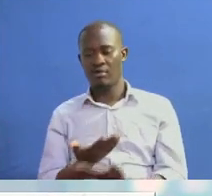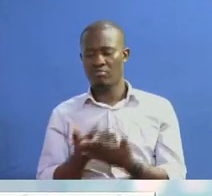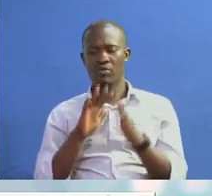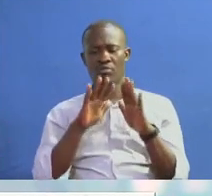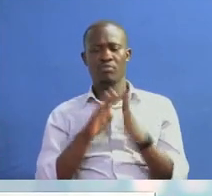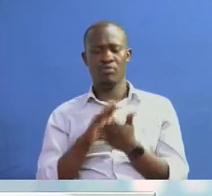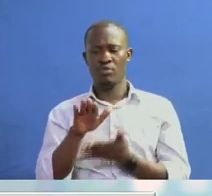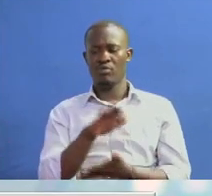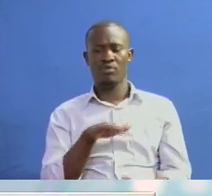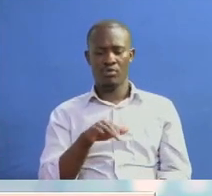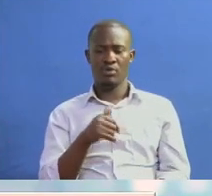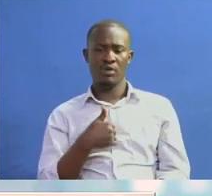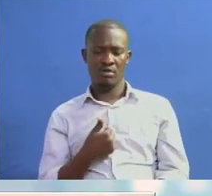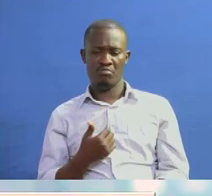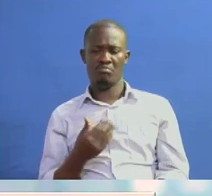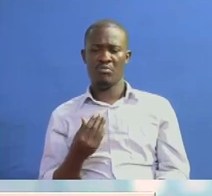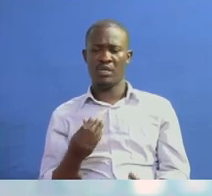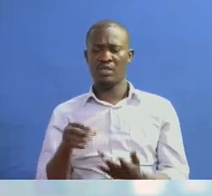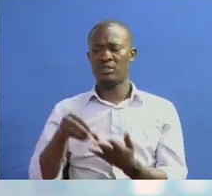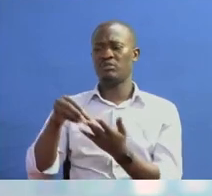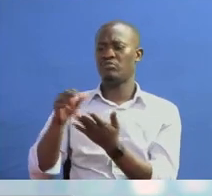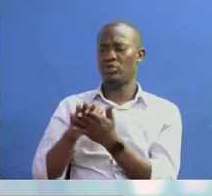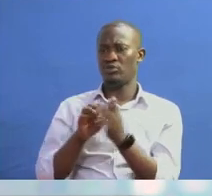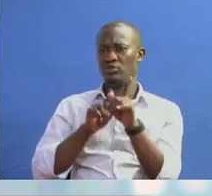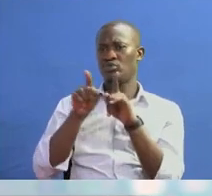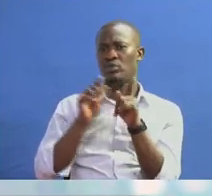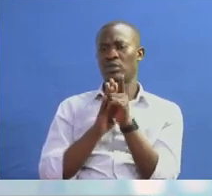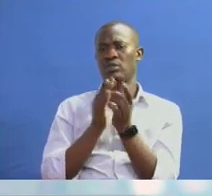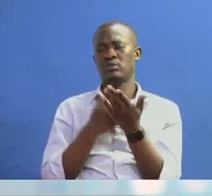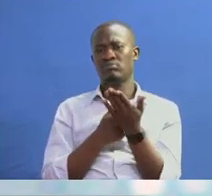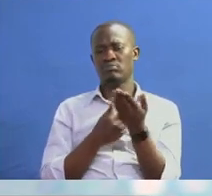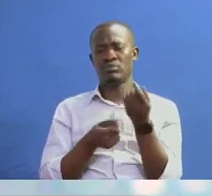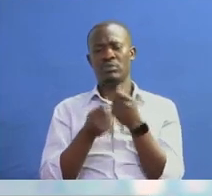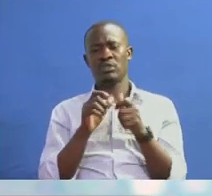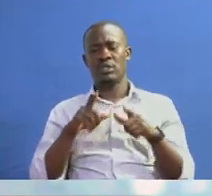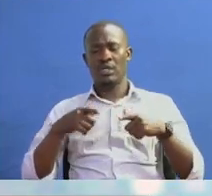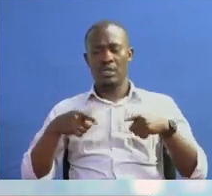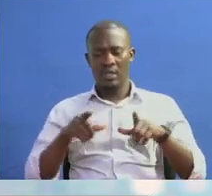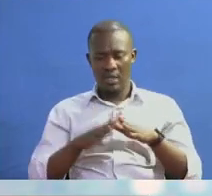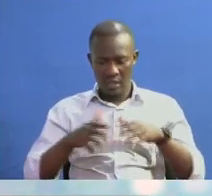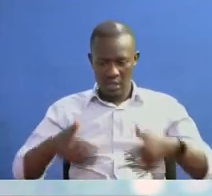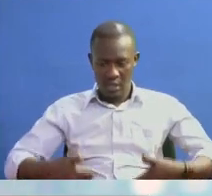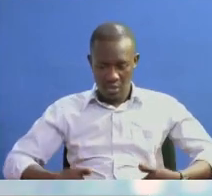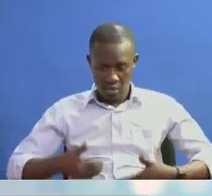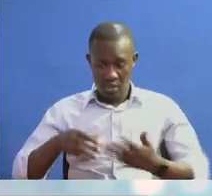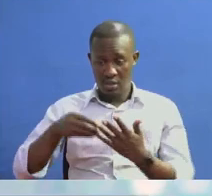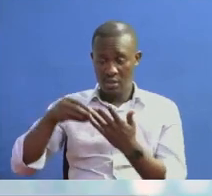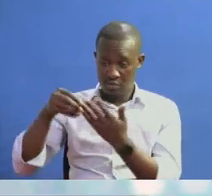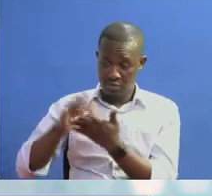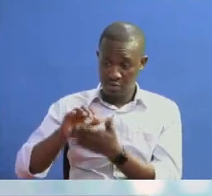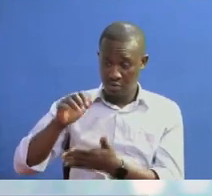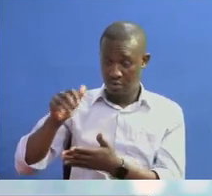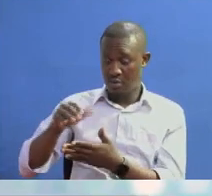and a unique tourism attraction site. Let the youth on those specific county be the